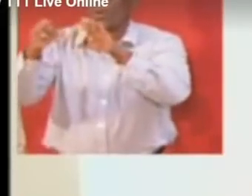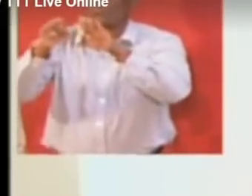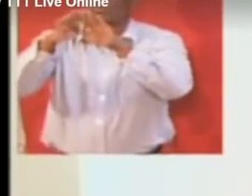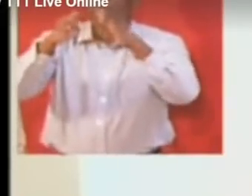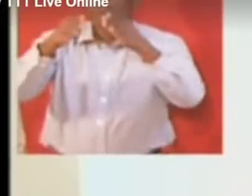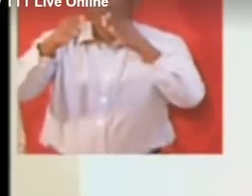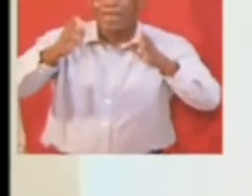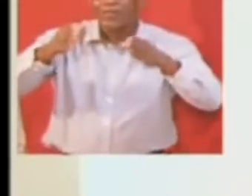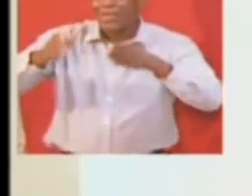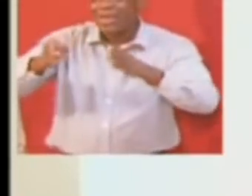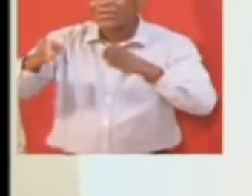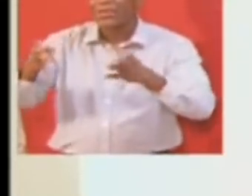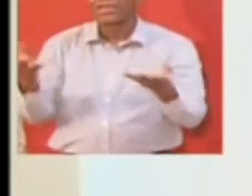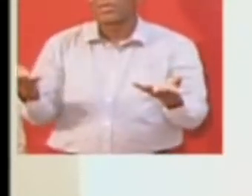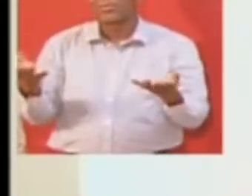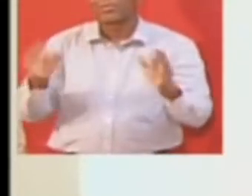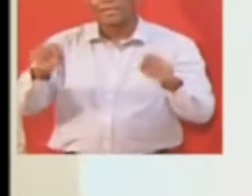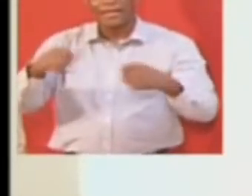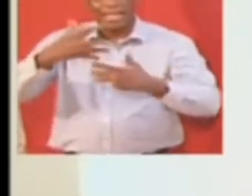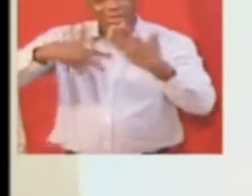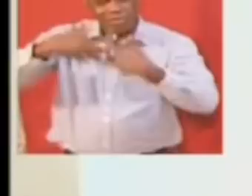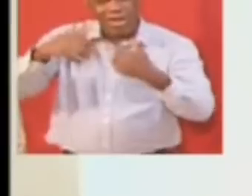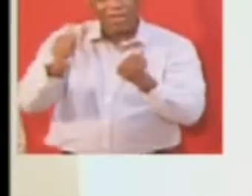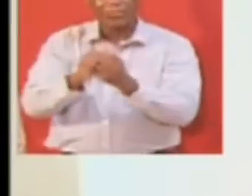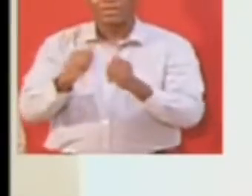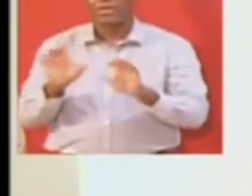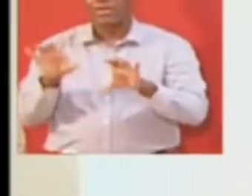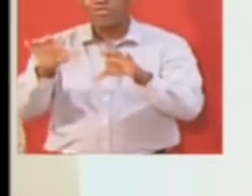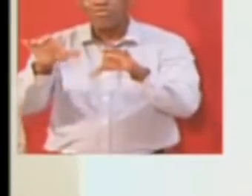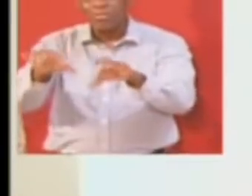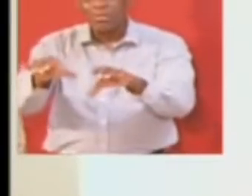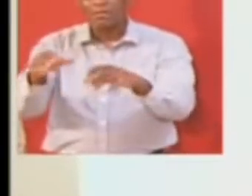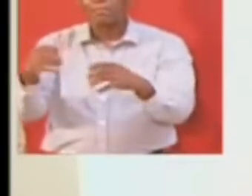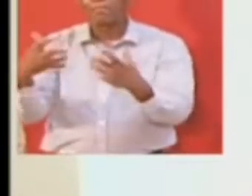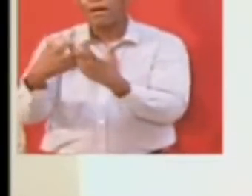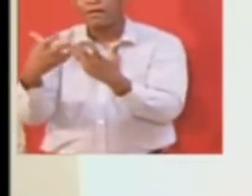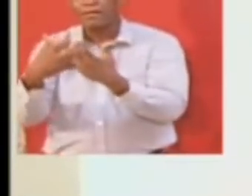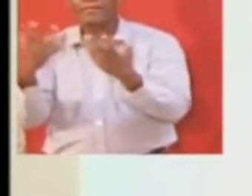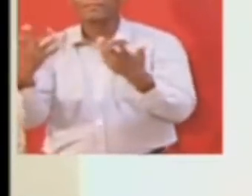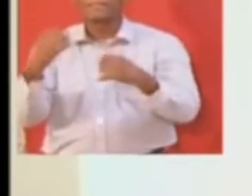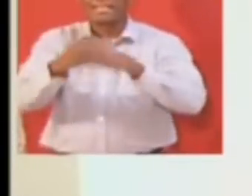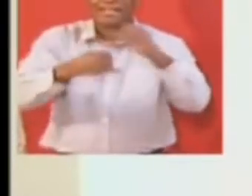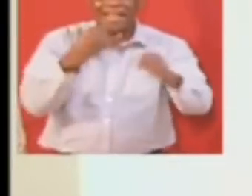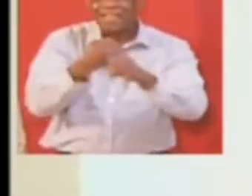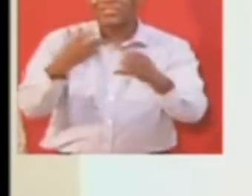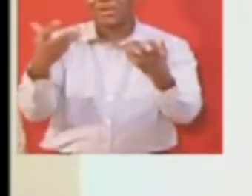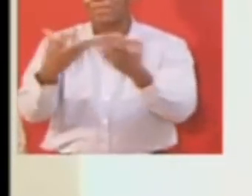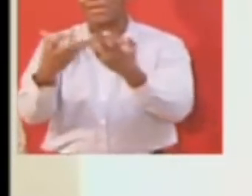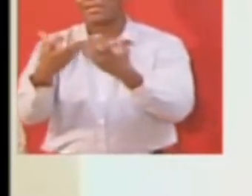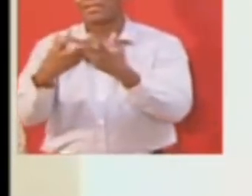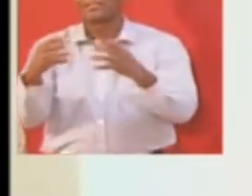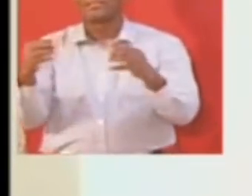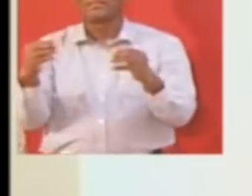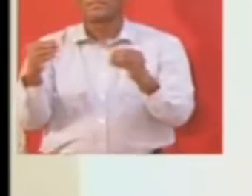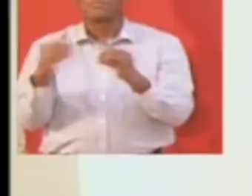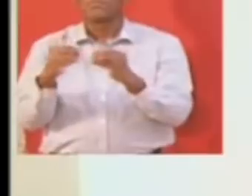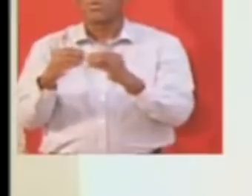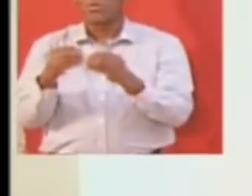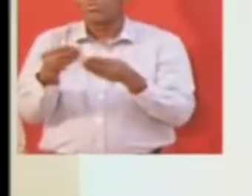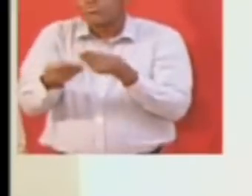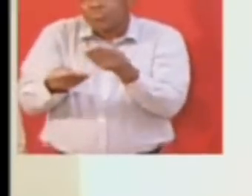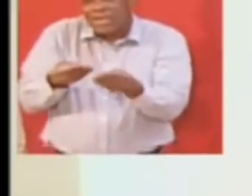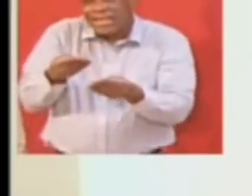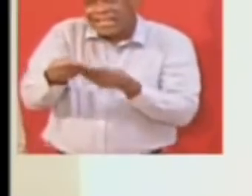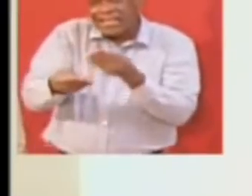interact with the people of Grenada, Barbados, and Lucia, and then have some kind of economic contact and travel